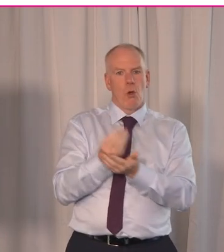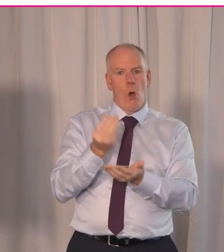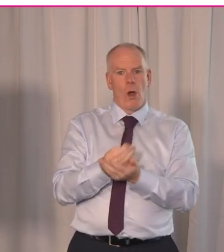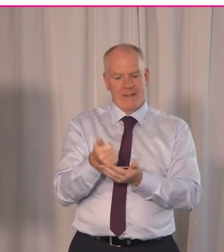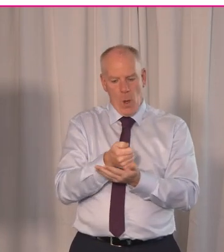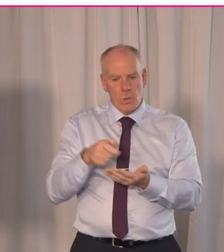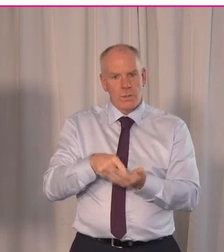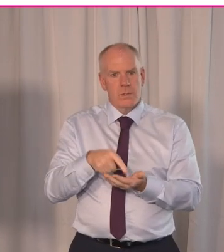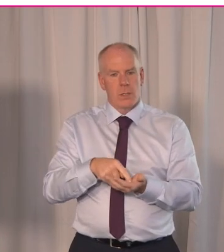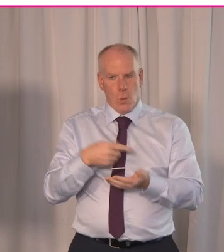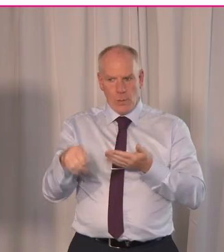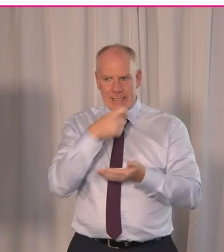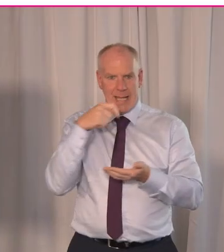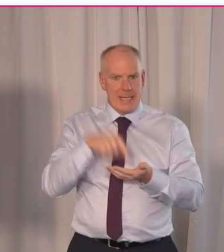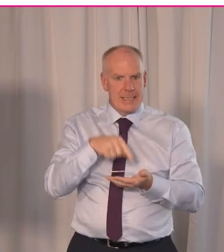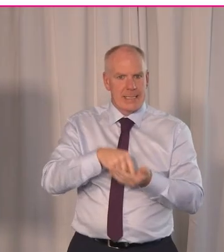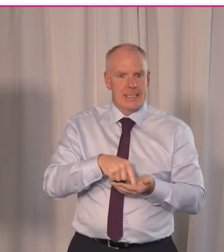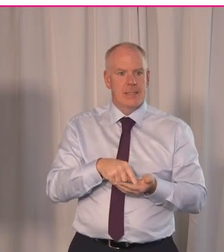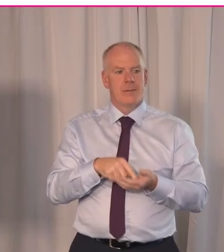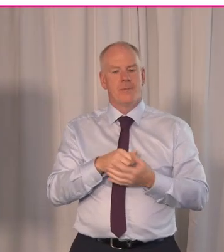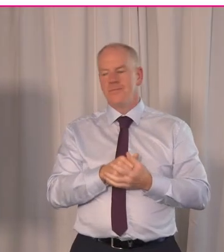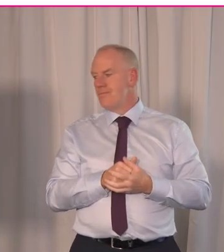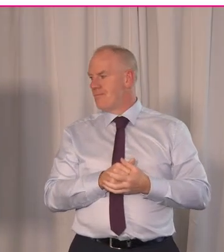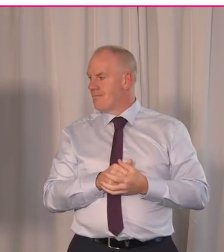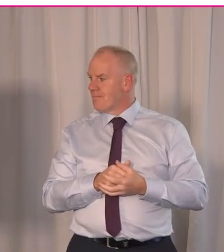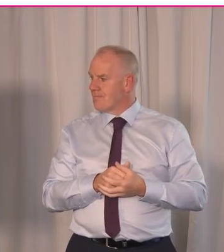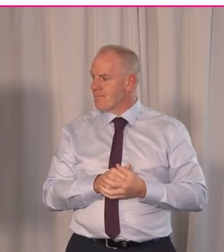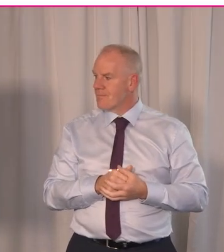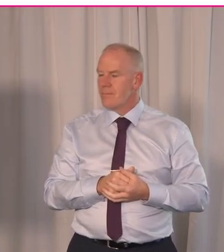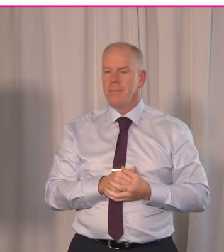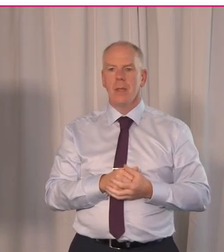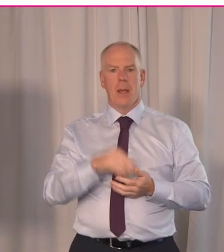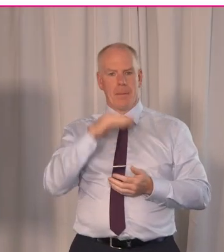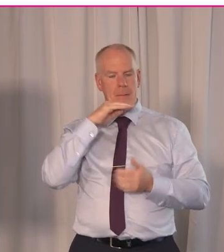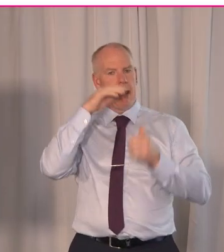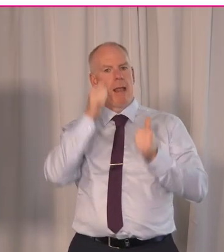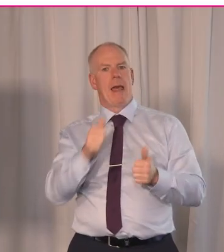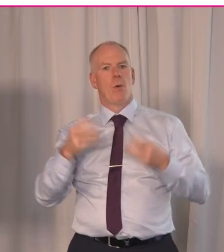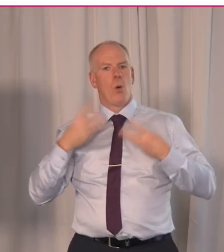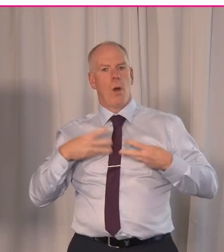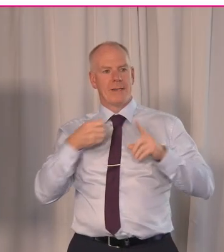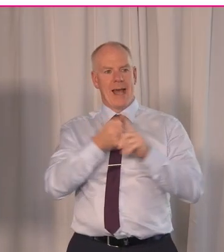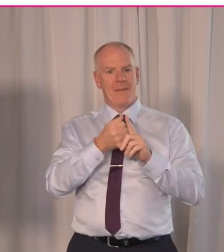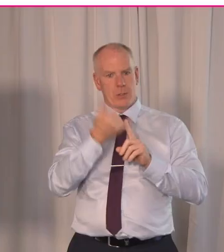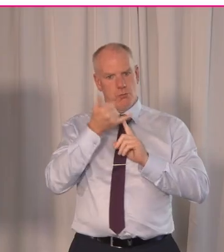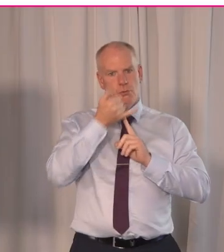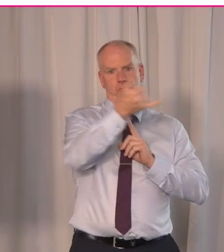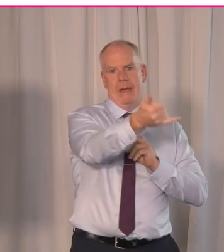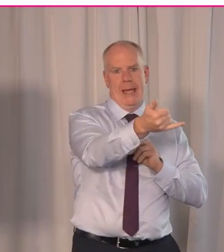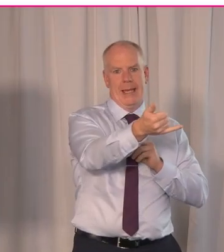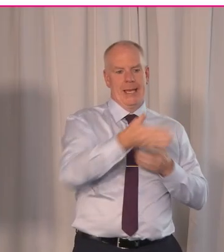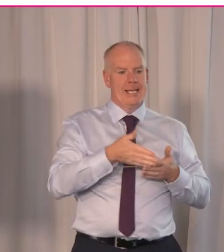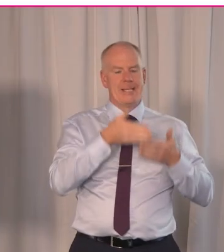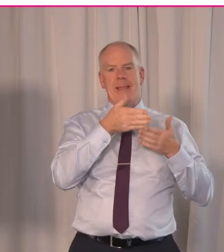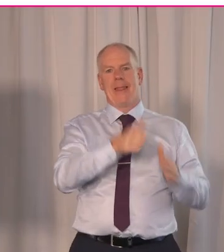phones, and consider, allowing women's advocates to ring the delivery